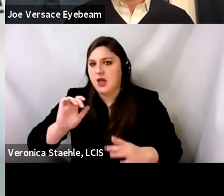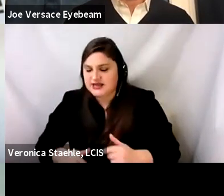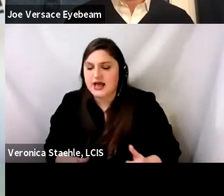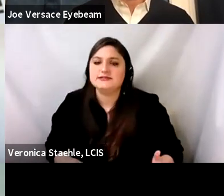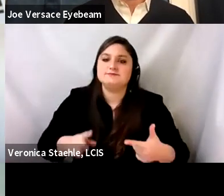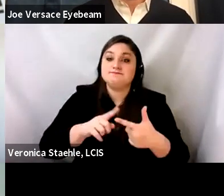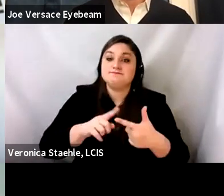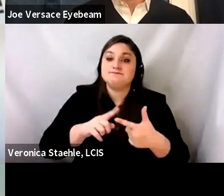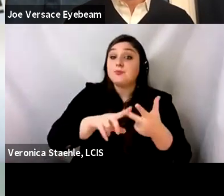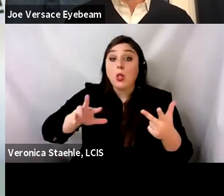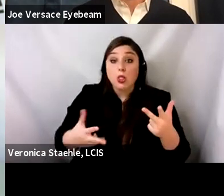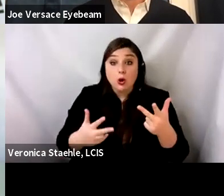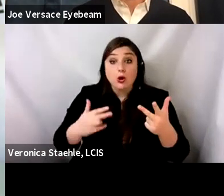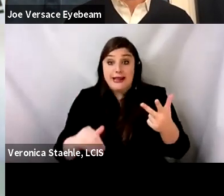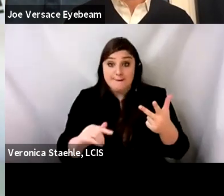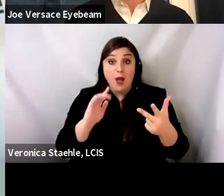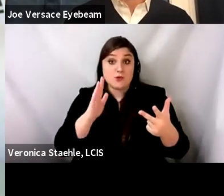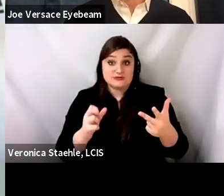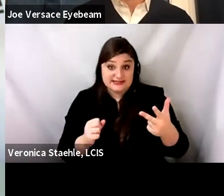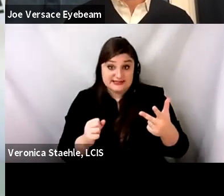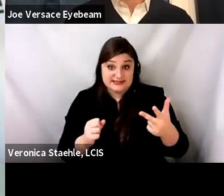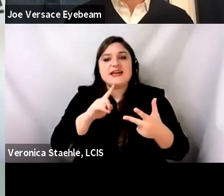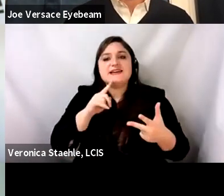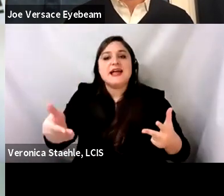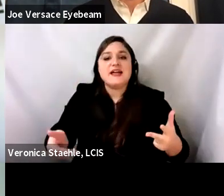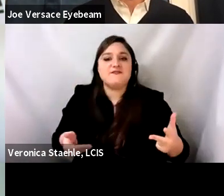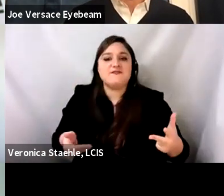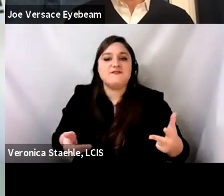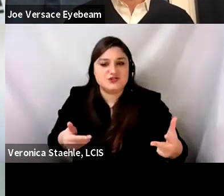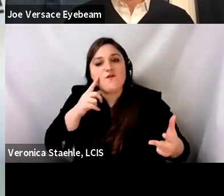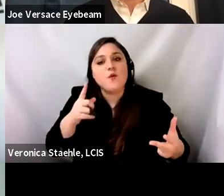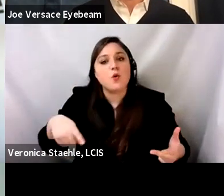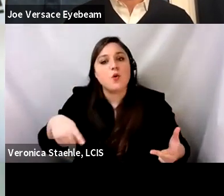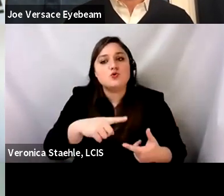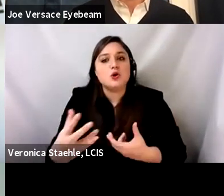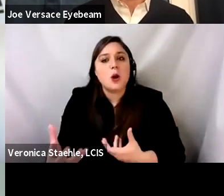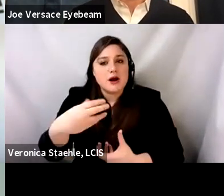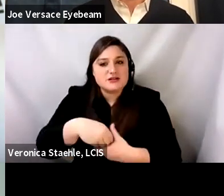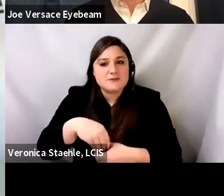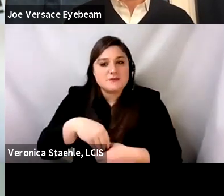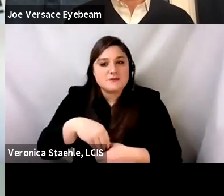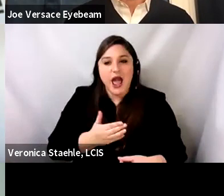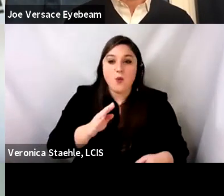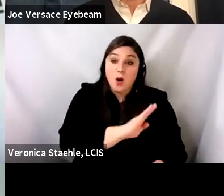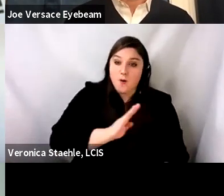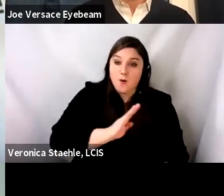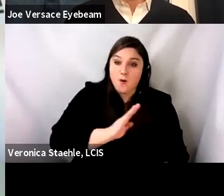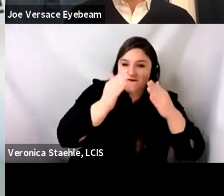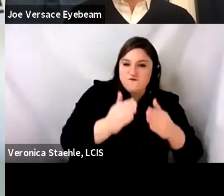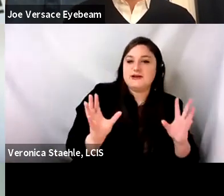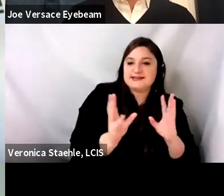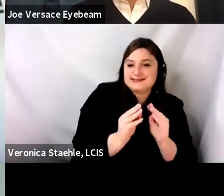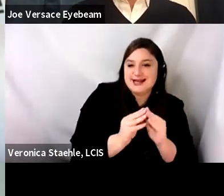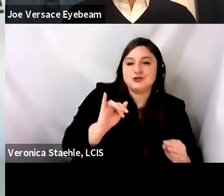and an invitation to participate in the board-focused sessions that Judy just mentioned.